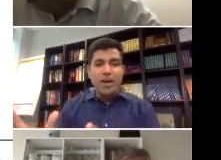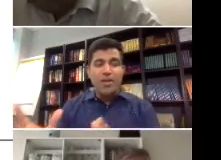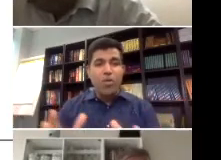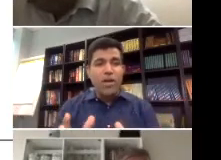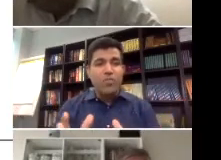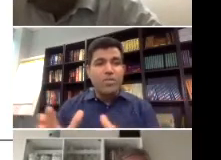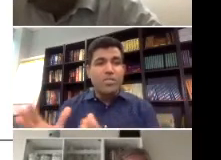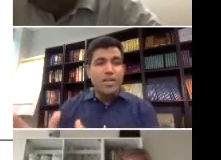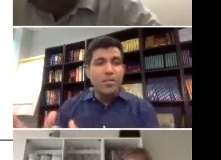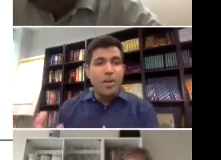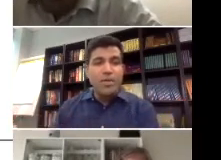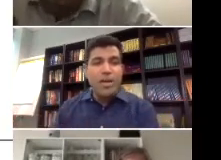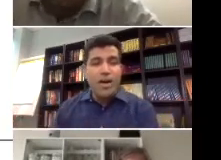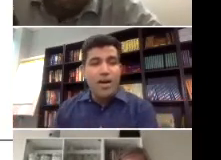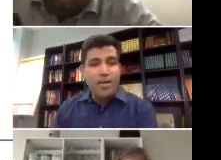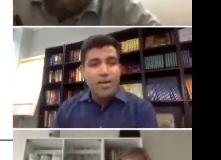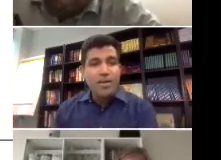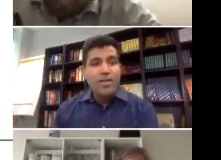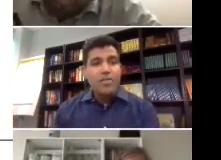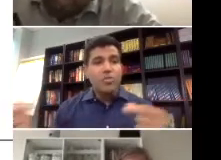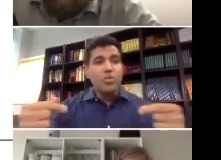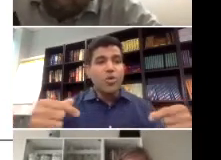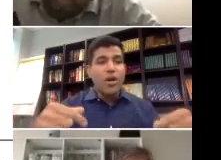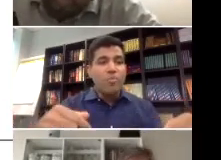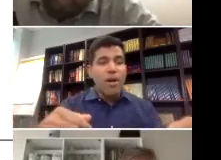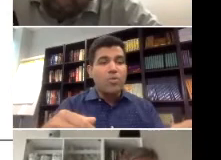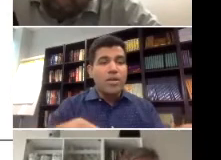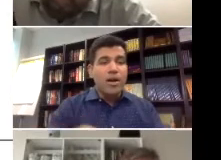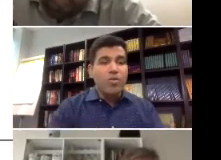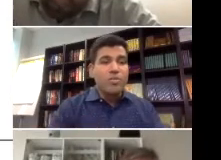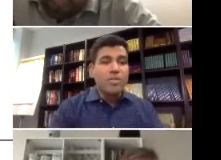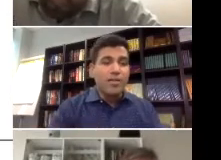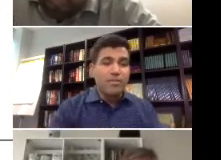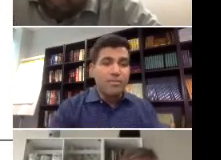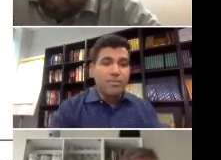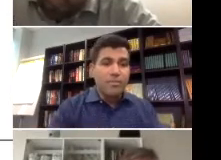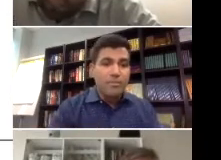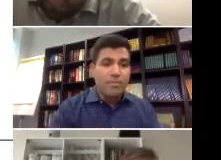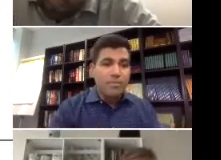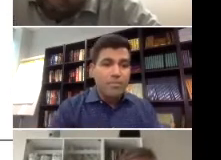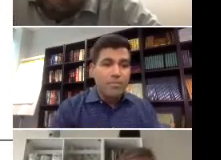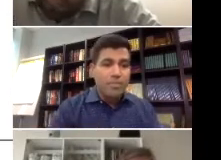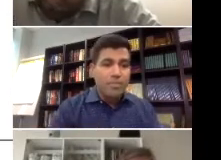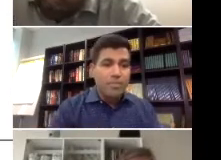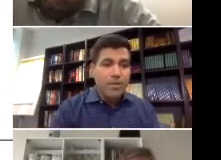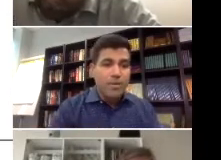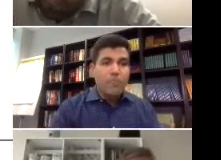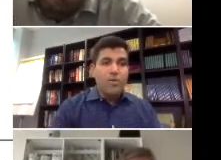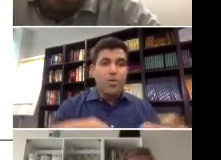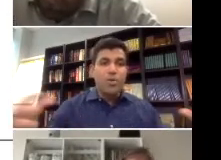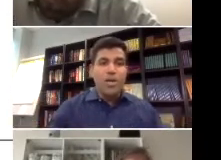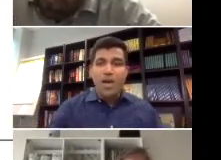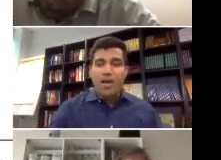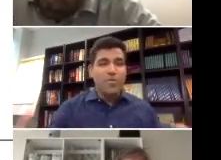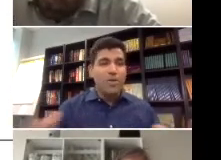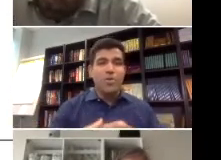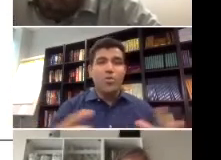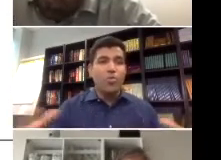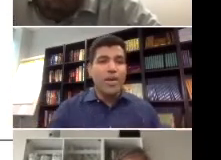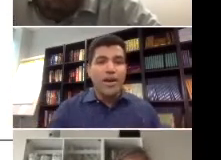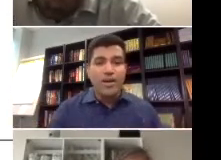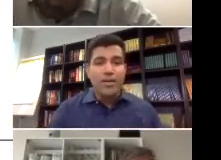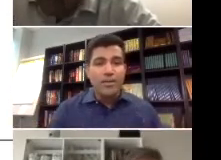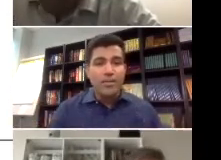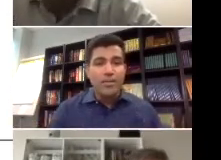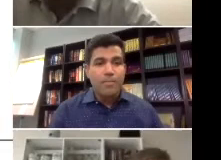of God. Why we study about God? To know about ourselves. If you don't know God, we don't know